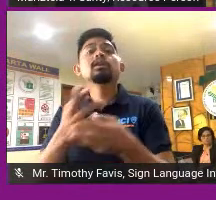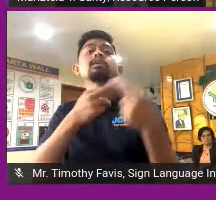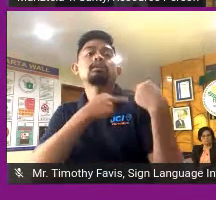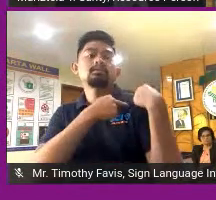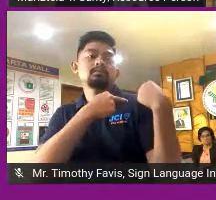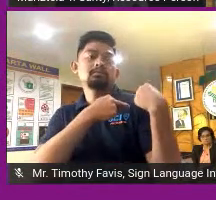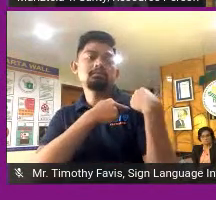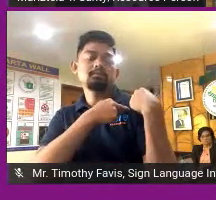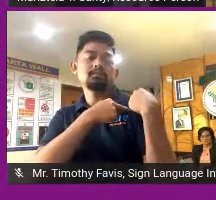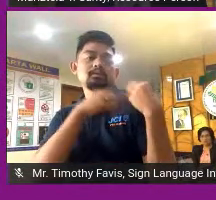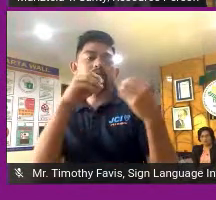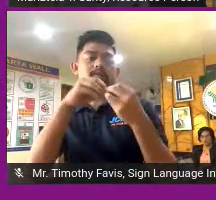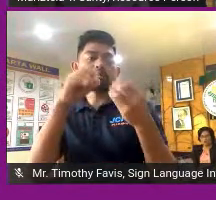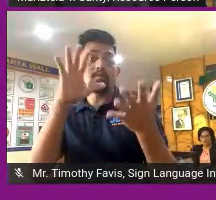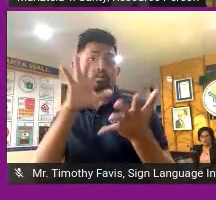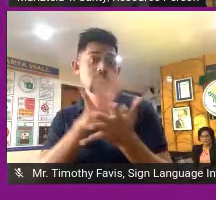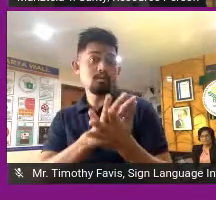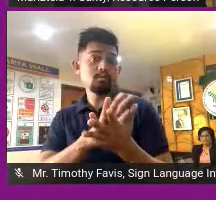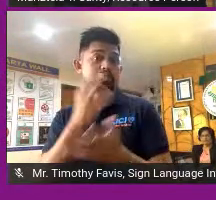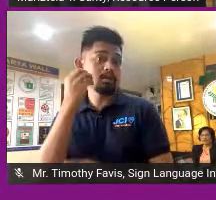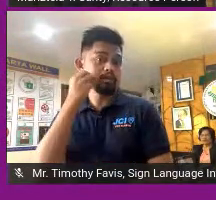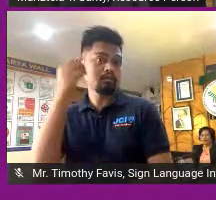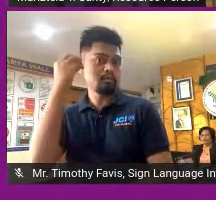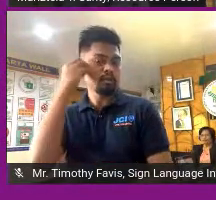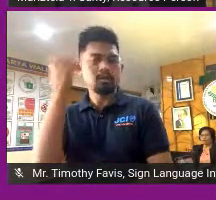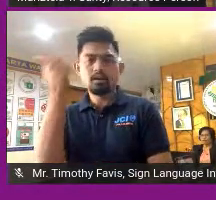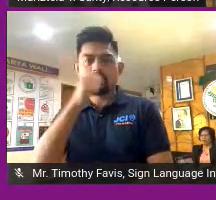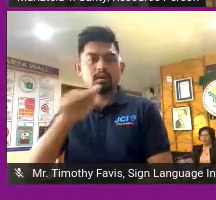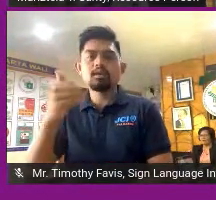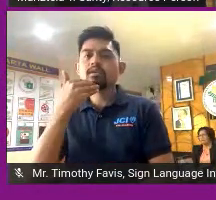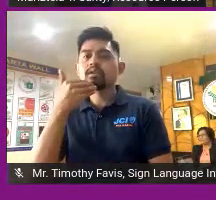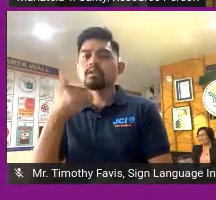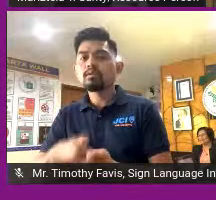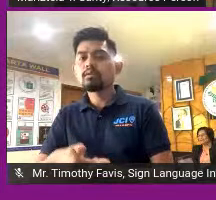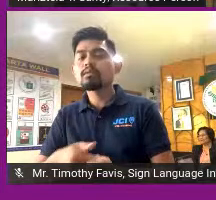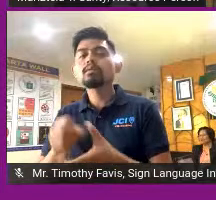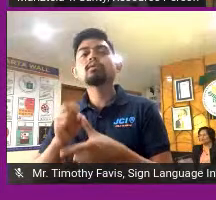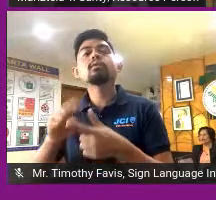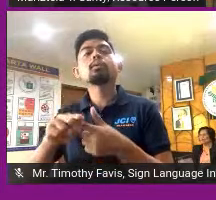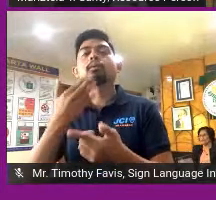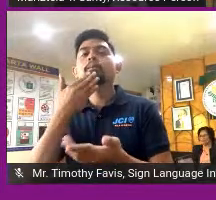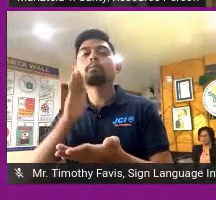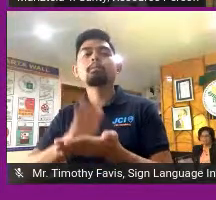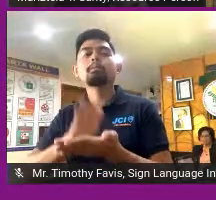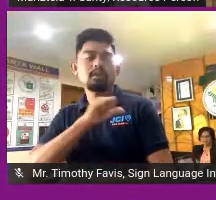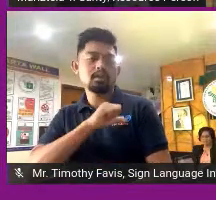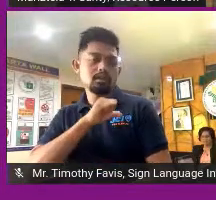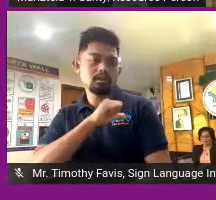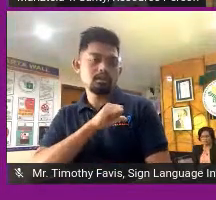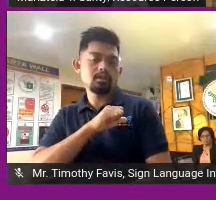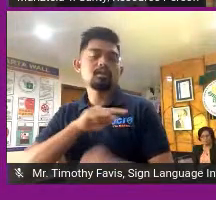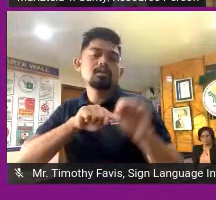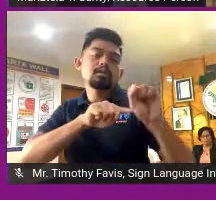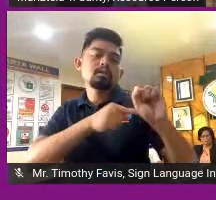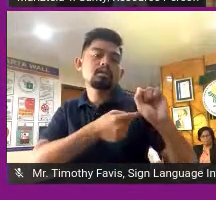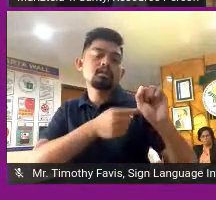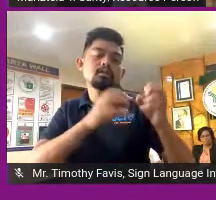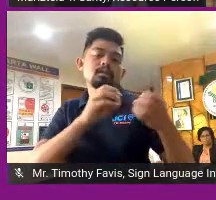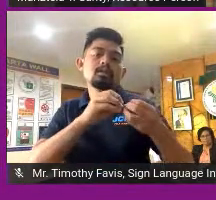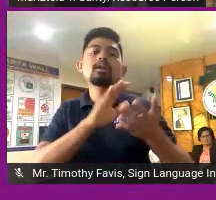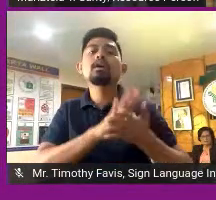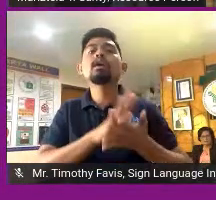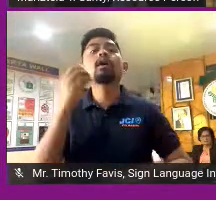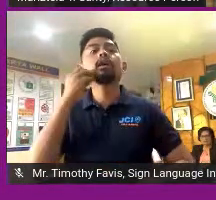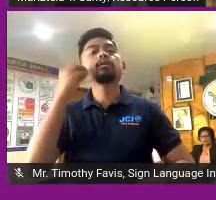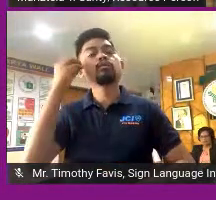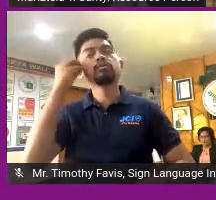po? So, anything or good or bad attitude or bad and should start at home.